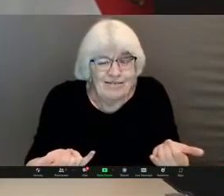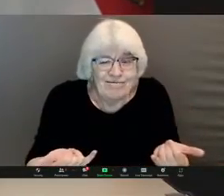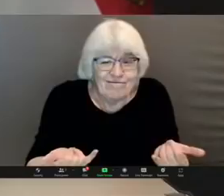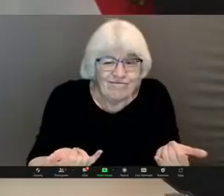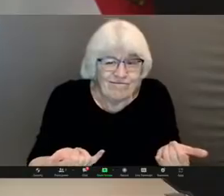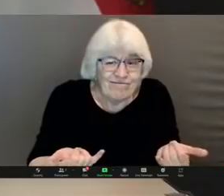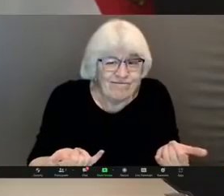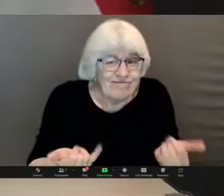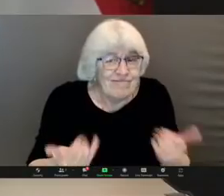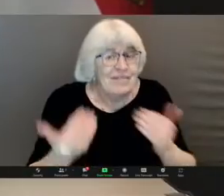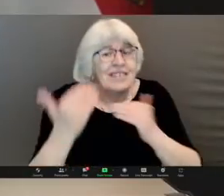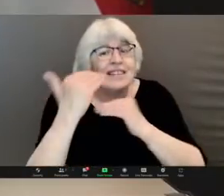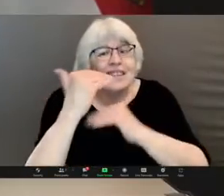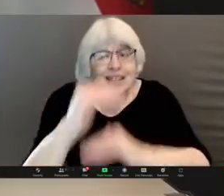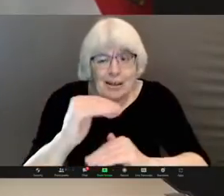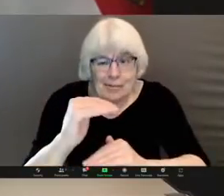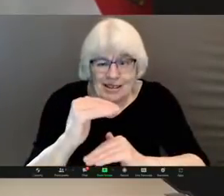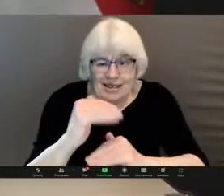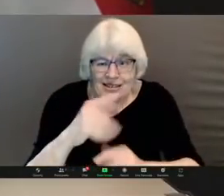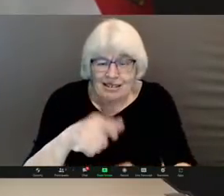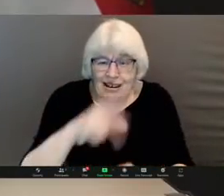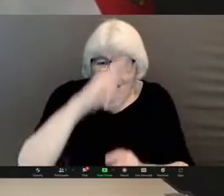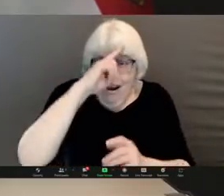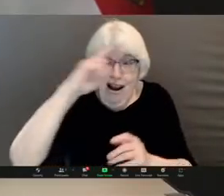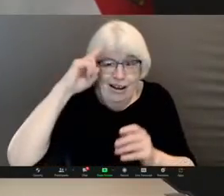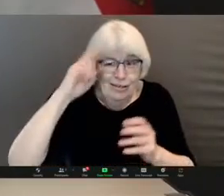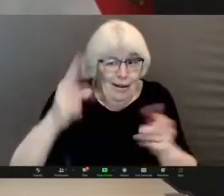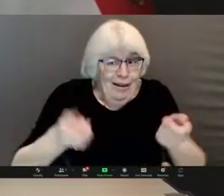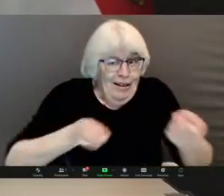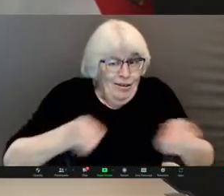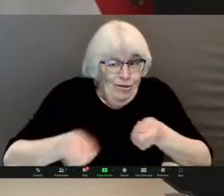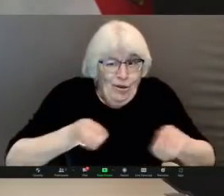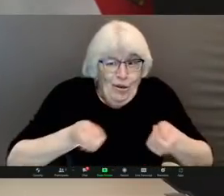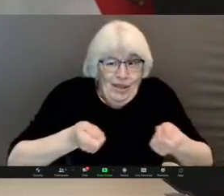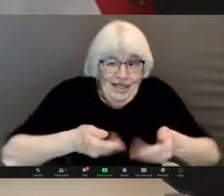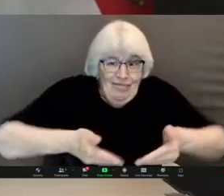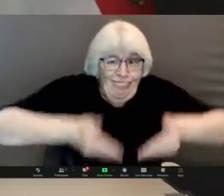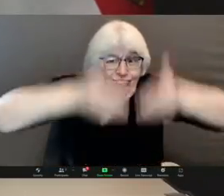job remains to keep Islanders as safe as we can keep them.